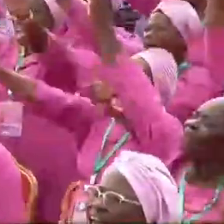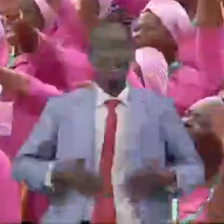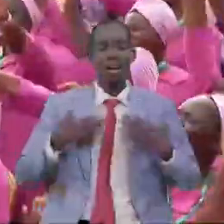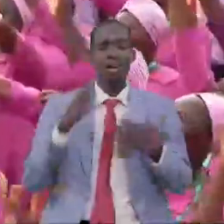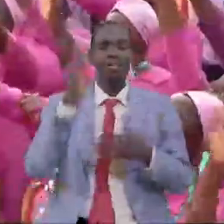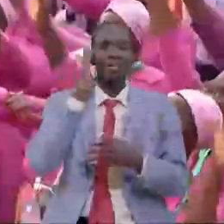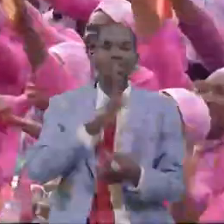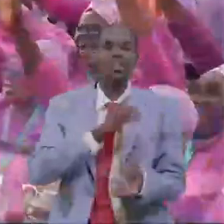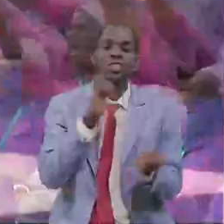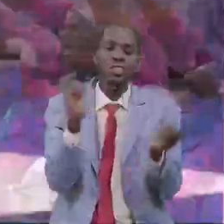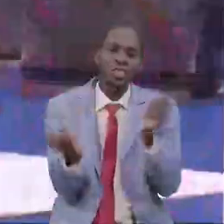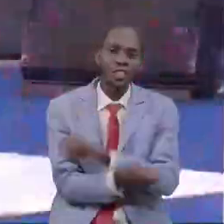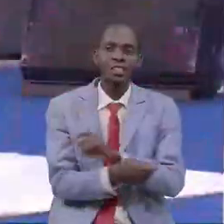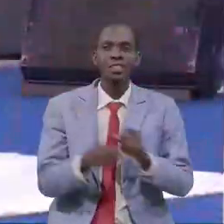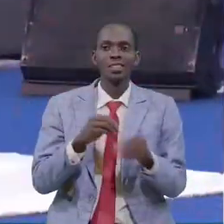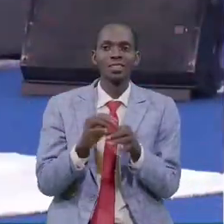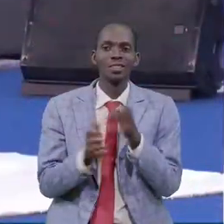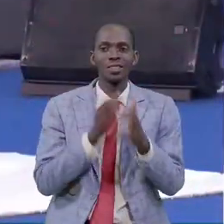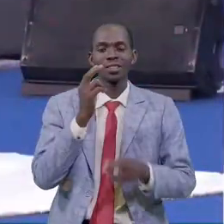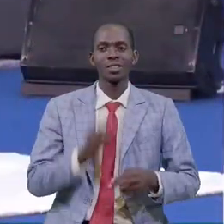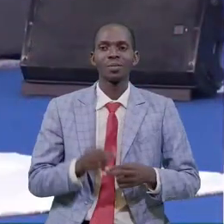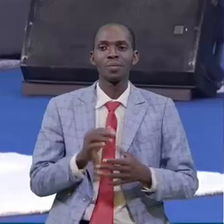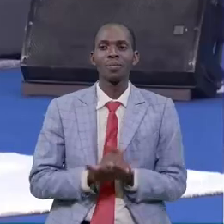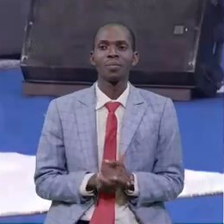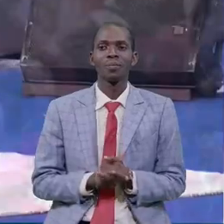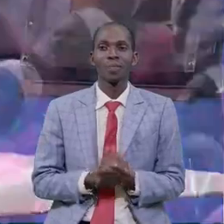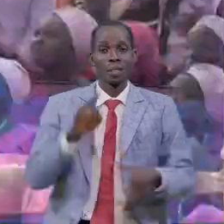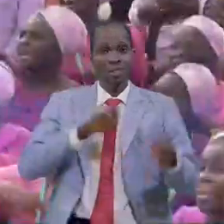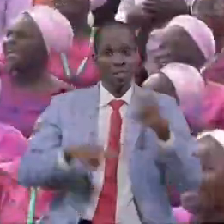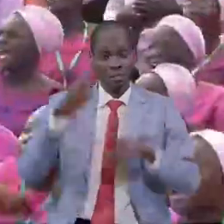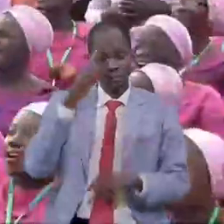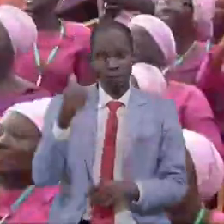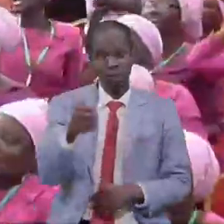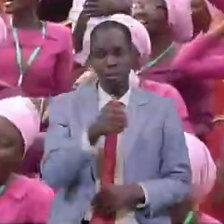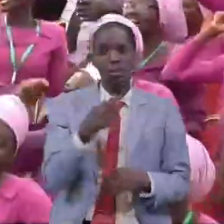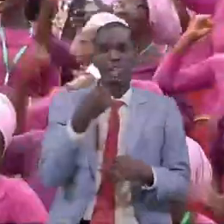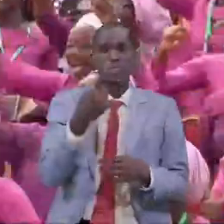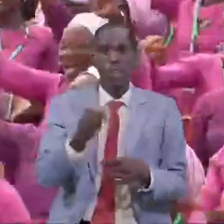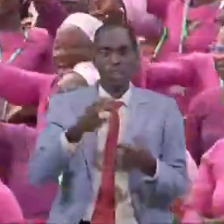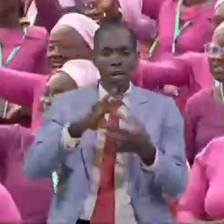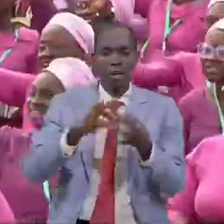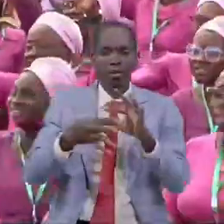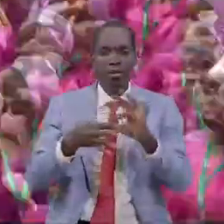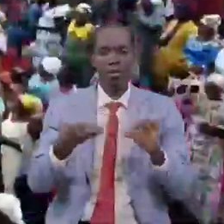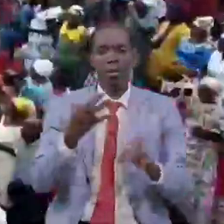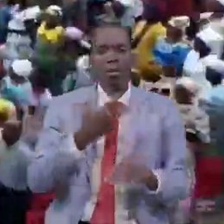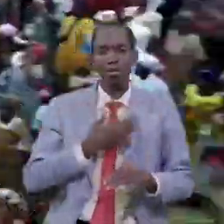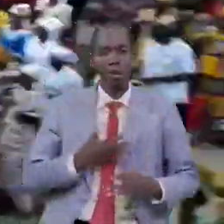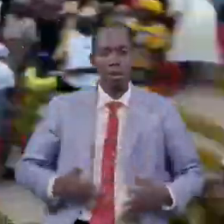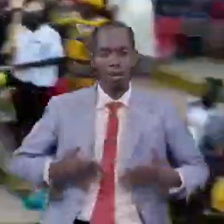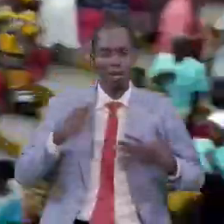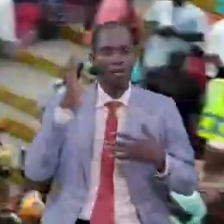L'histoire de ma vie changera. Say it for yourself. Il faut le dire pour vous-même. L'histoire de ma vie changera. And